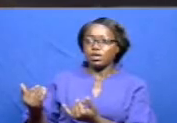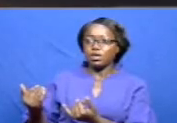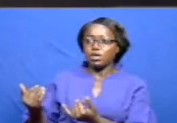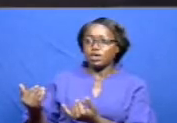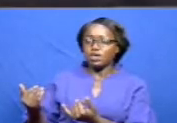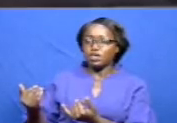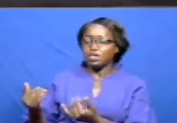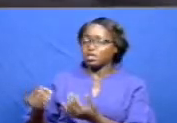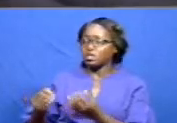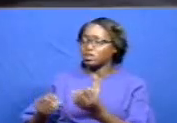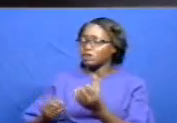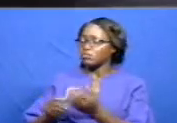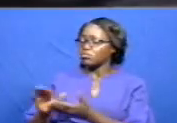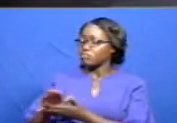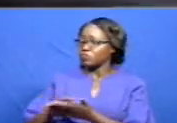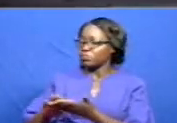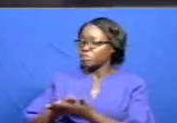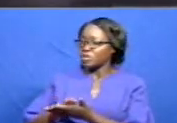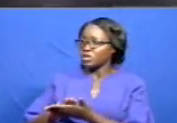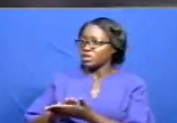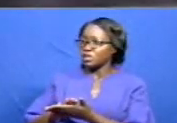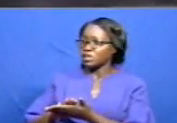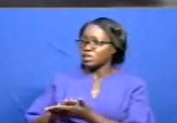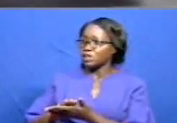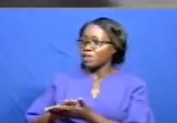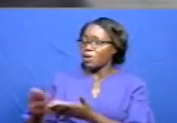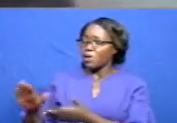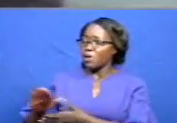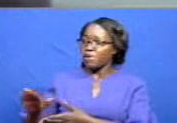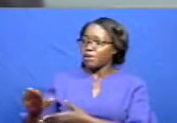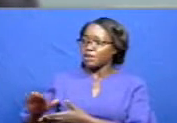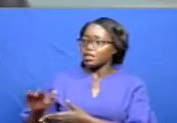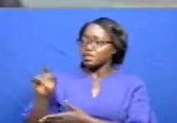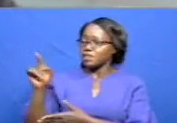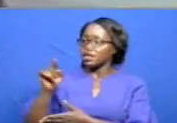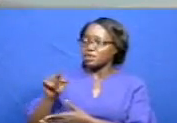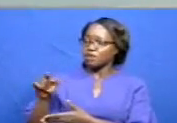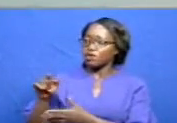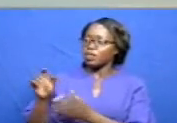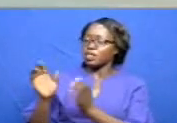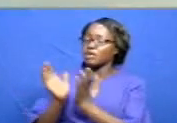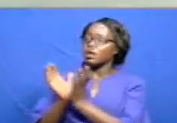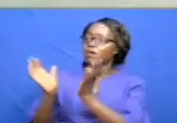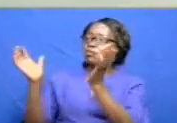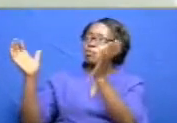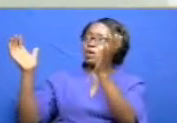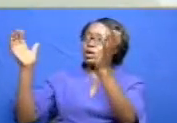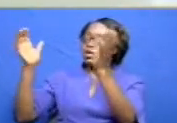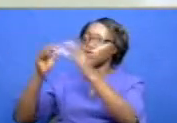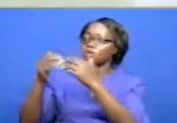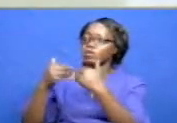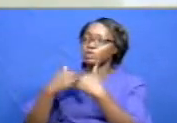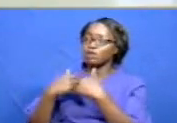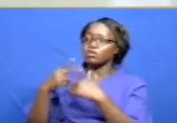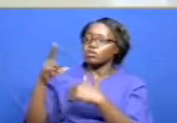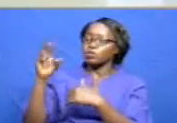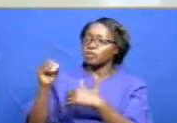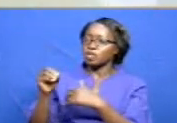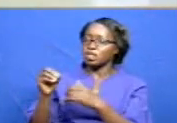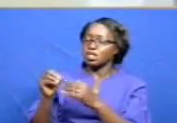this Loon technology, which is balloon-based, basically these are aerial base stations. Therefore, the balloons that we have floating some 20